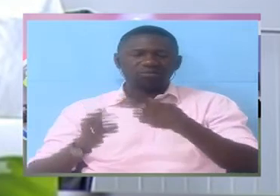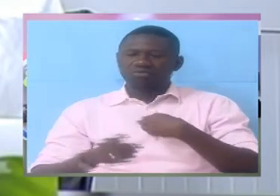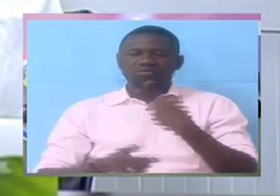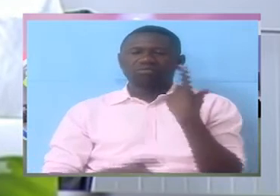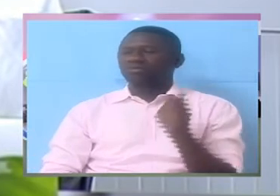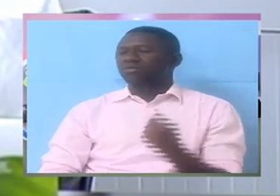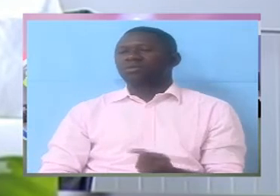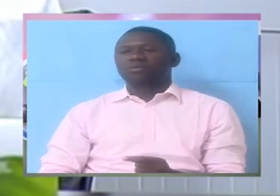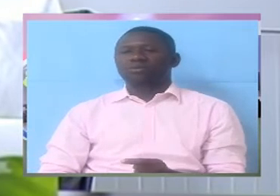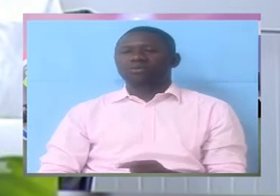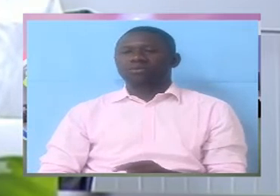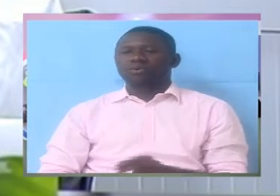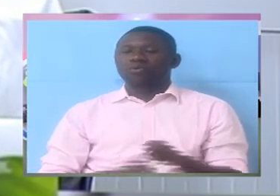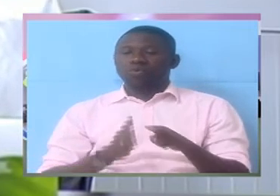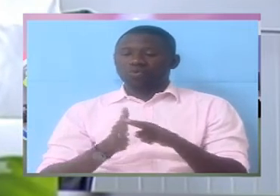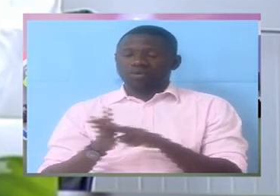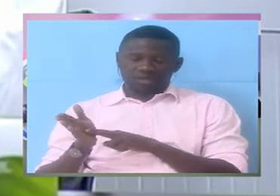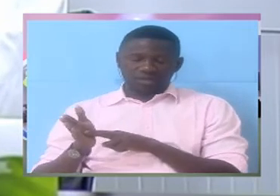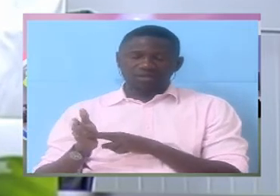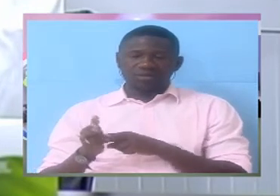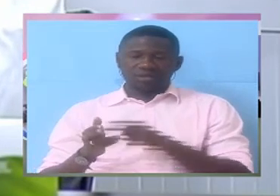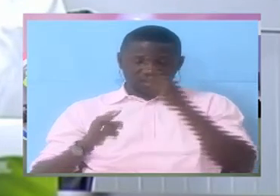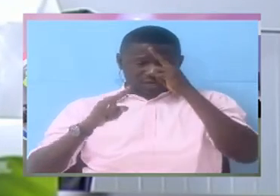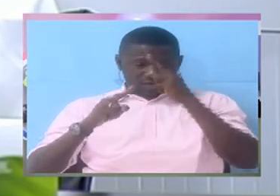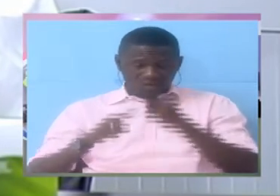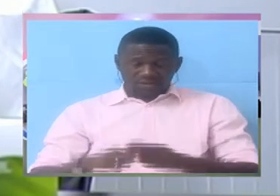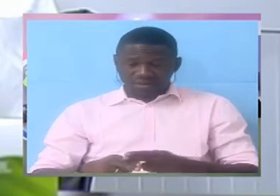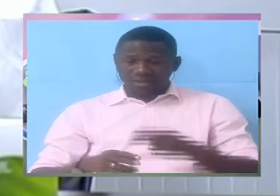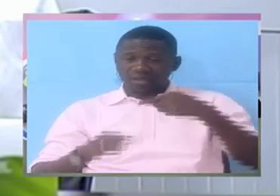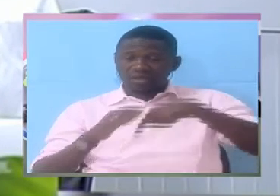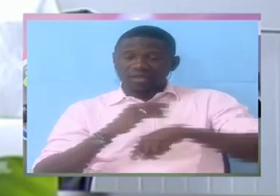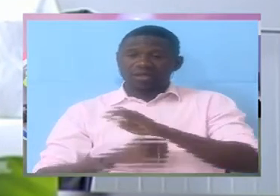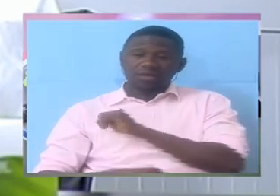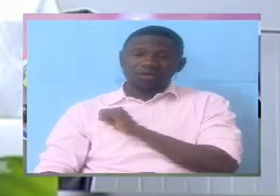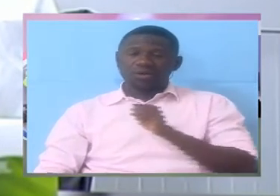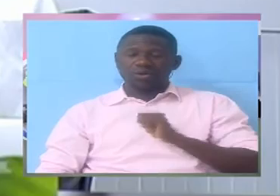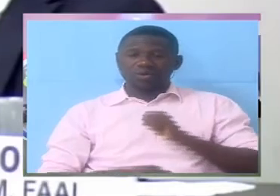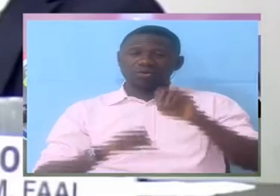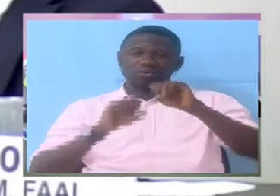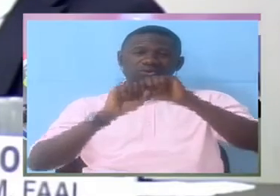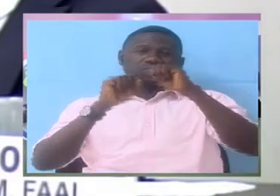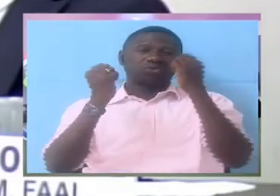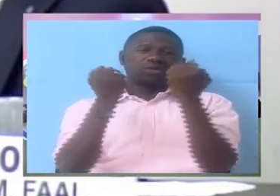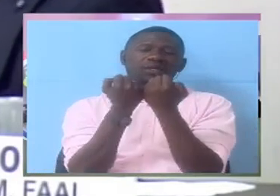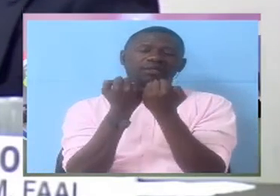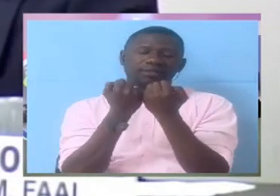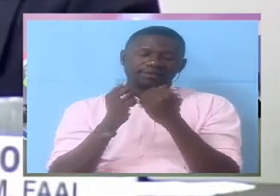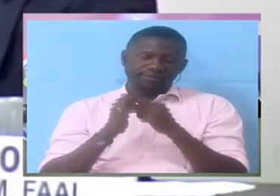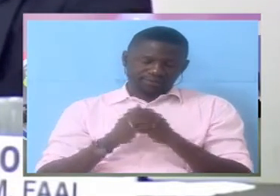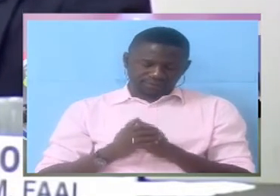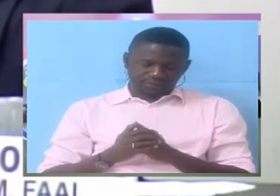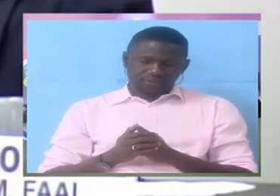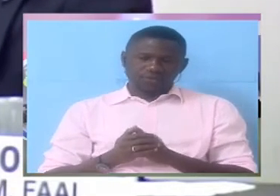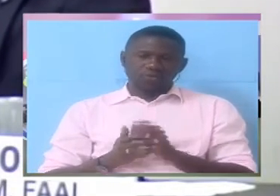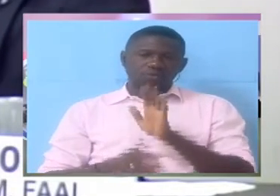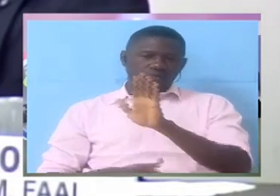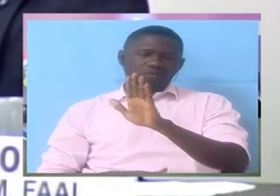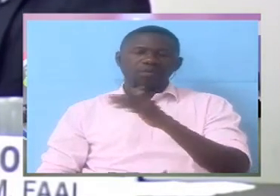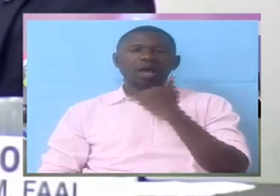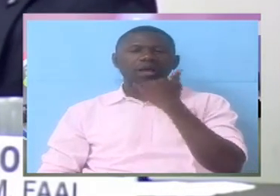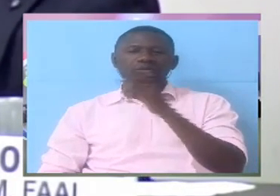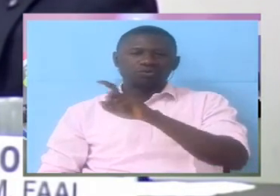We need discipline in our society. Let me ask you the